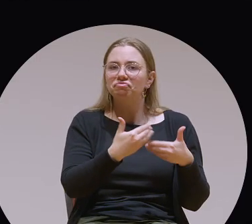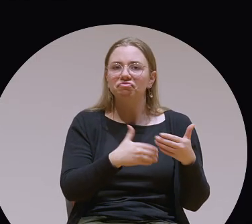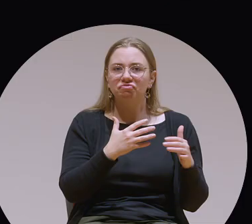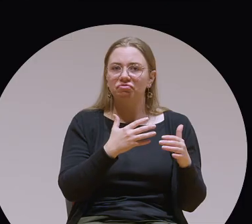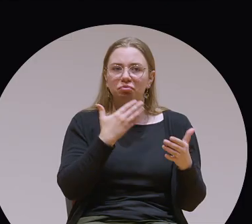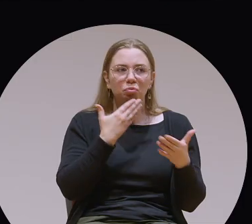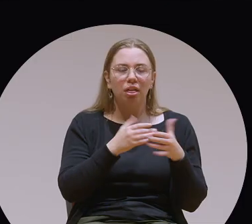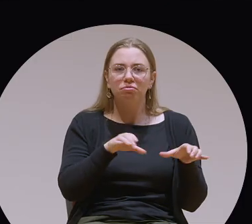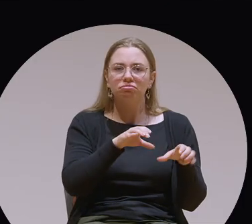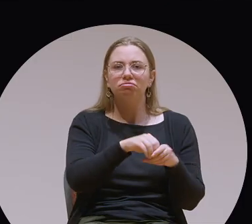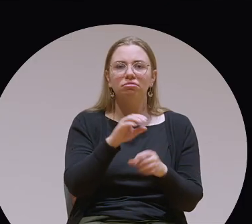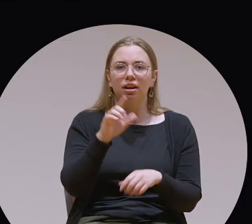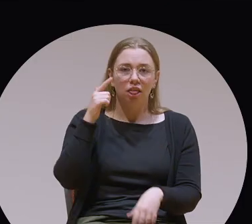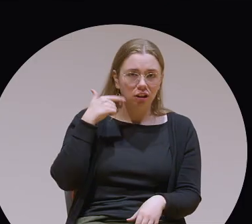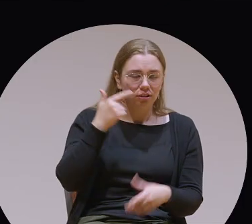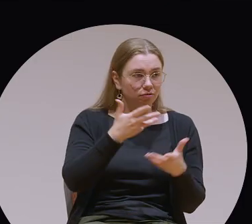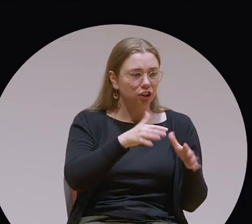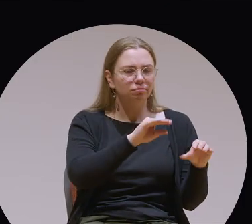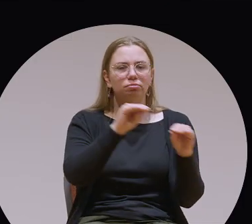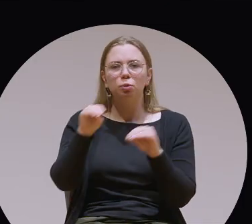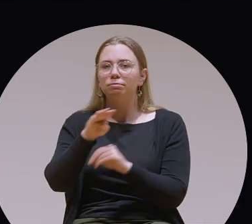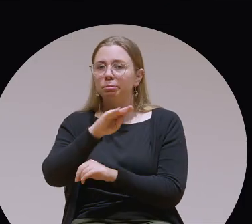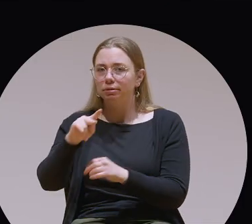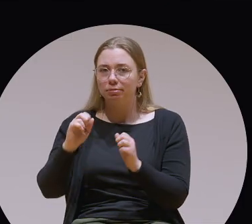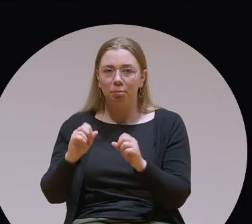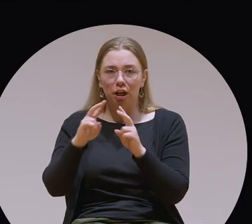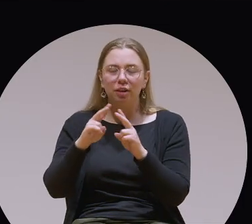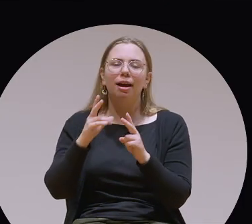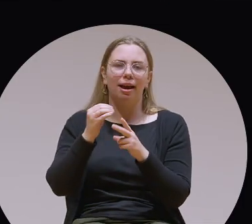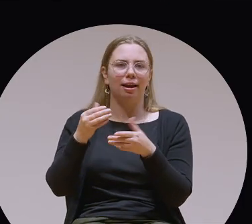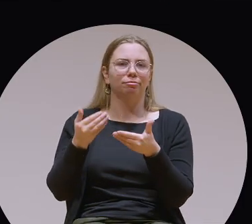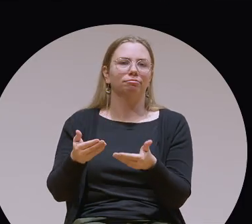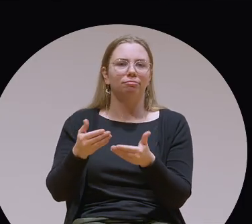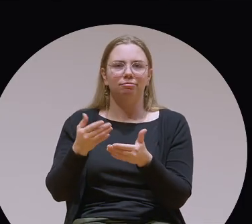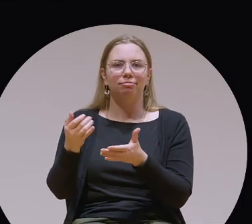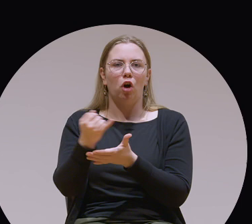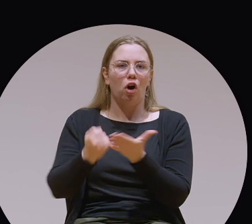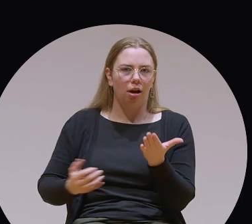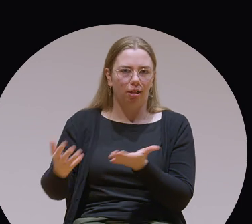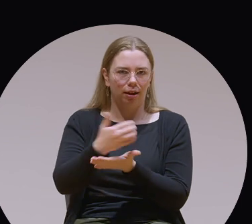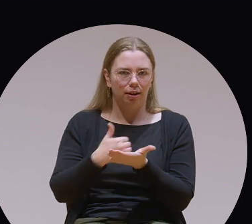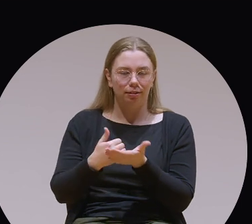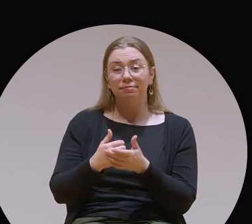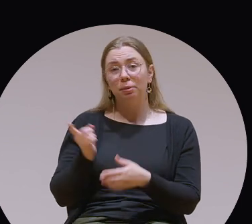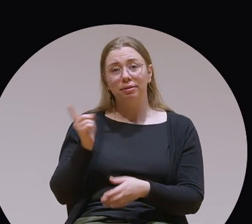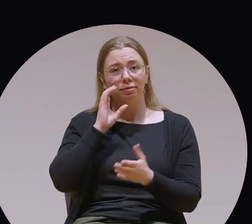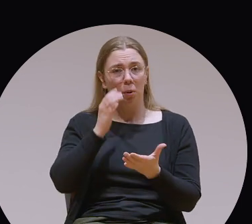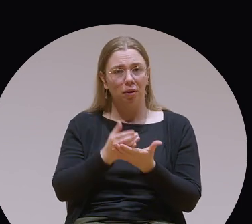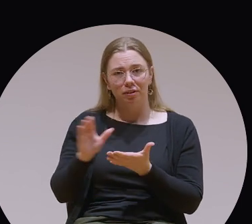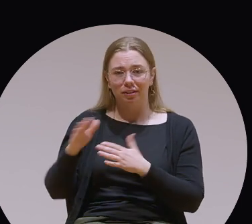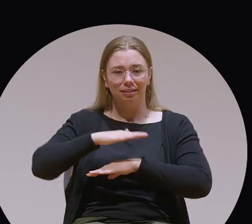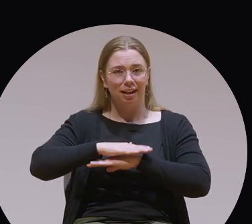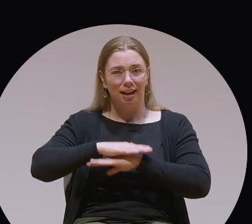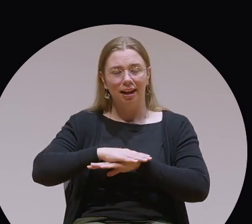to Paris, and then became a voracious art collector. This is a photograph of his desk. Actually, this is not Alphonse Kahn. This